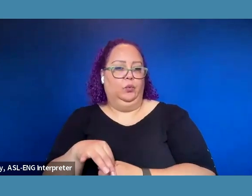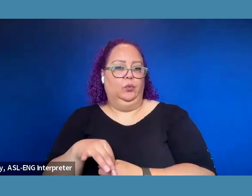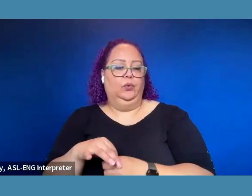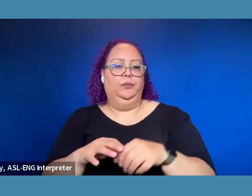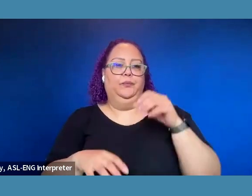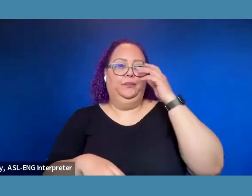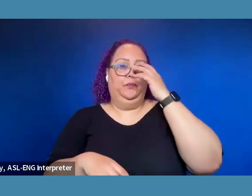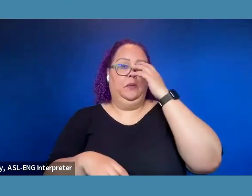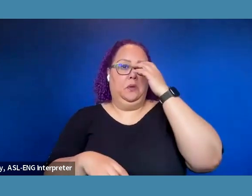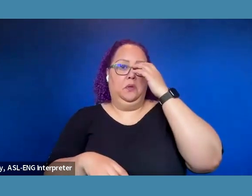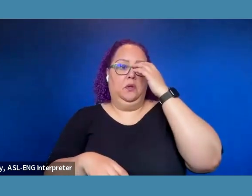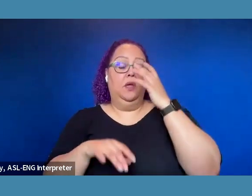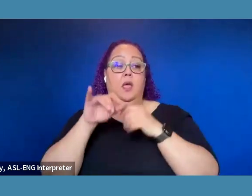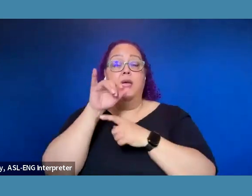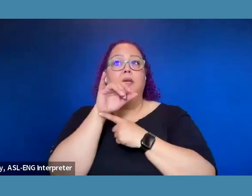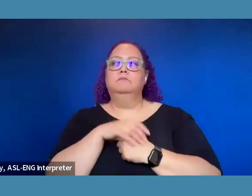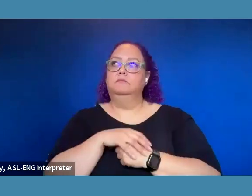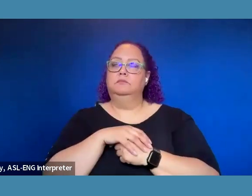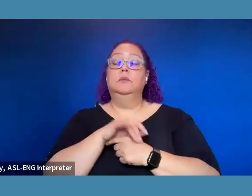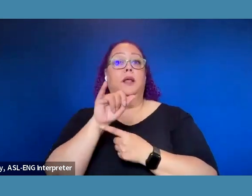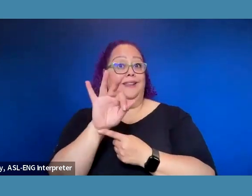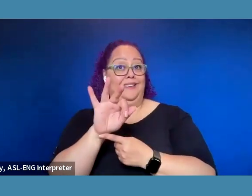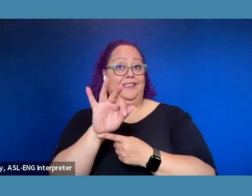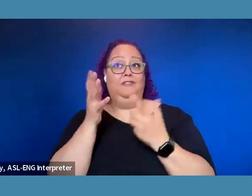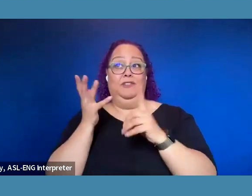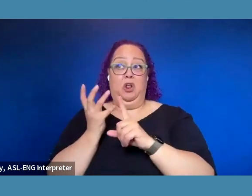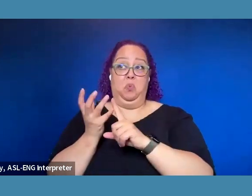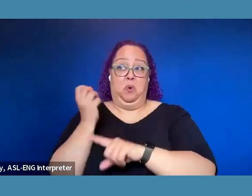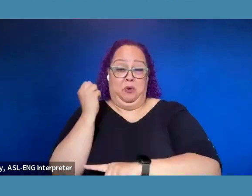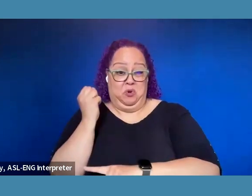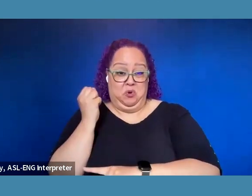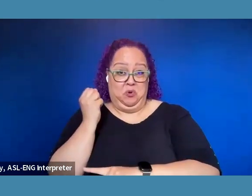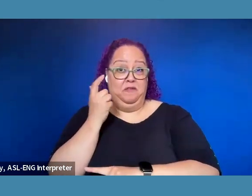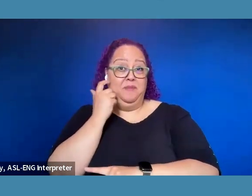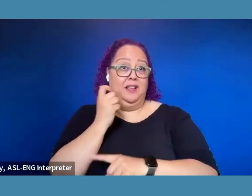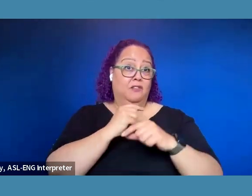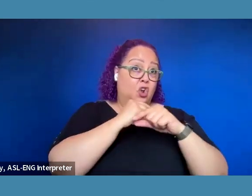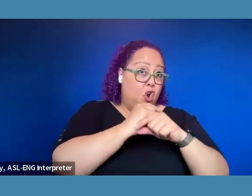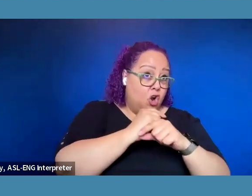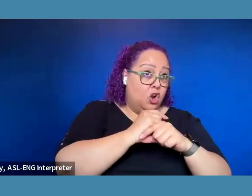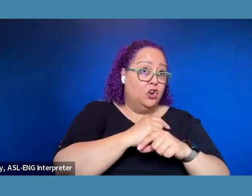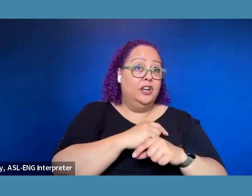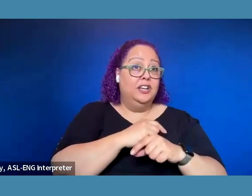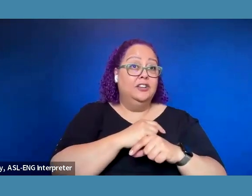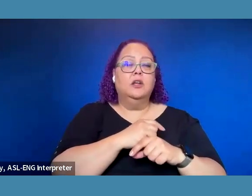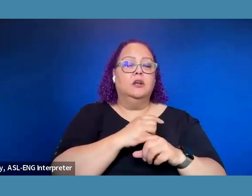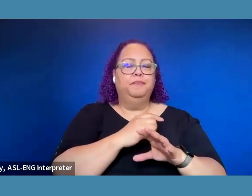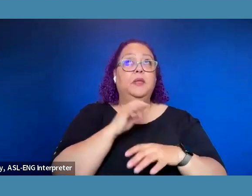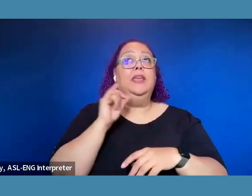And if the right to vote has been removed, your guardianship order needs to explicitly state that.